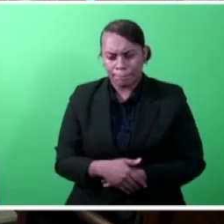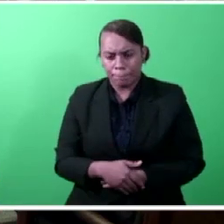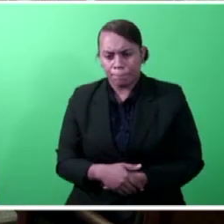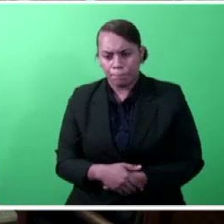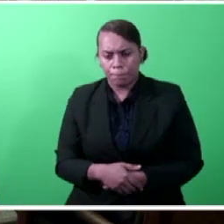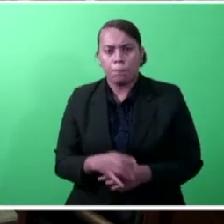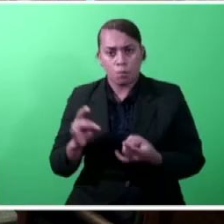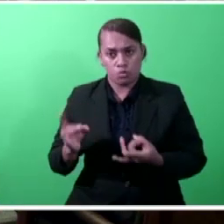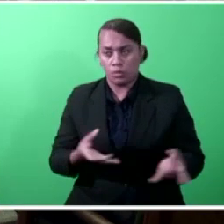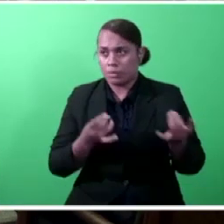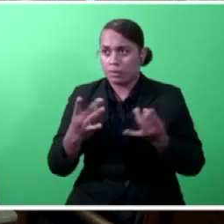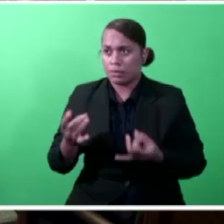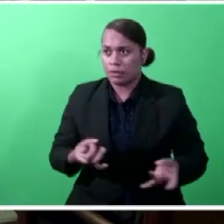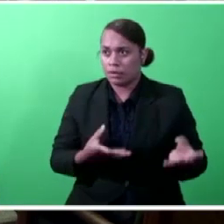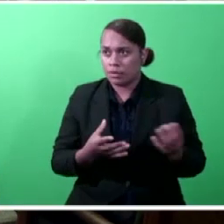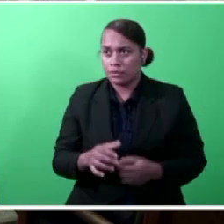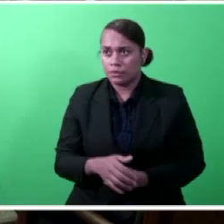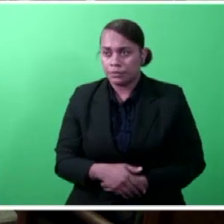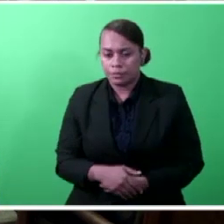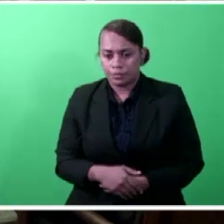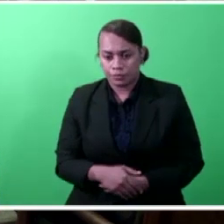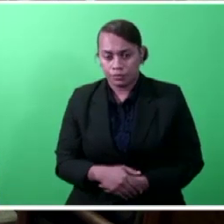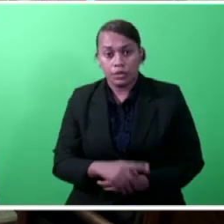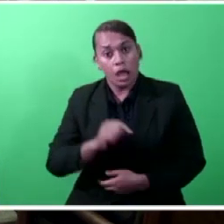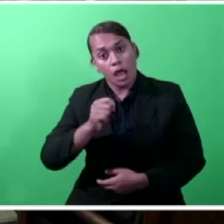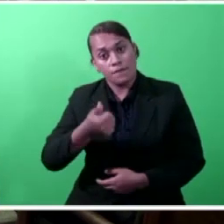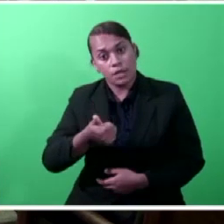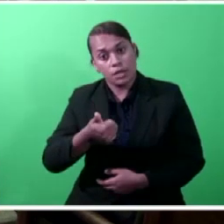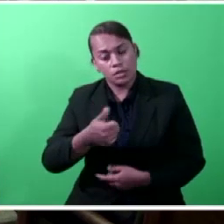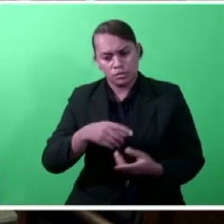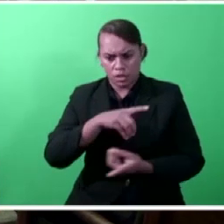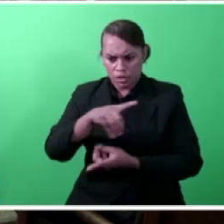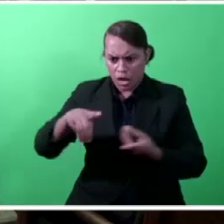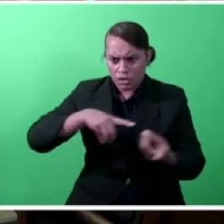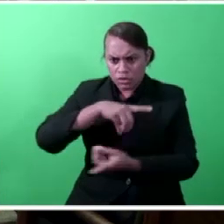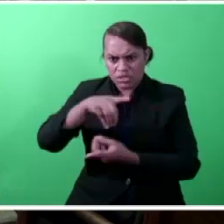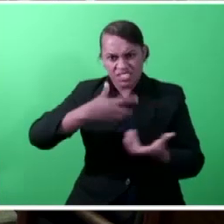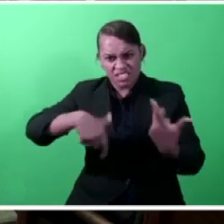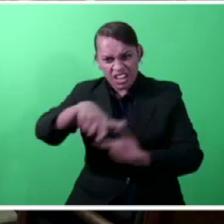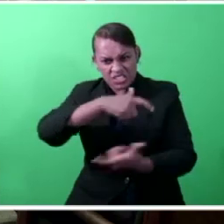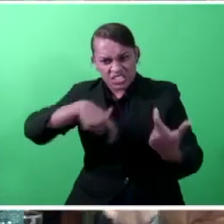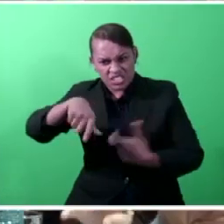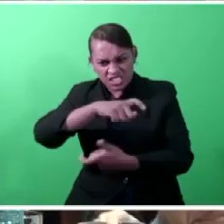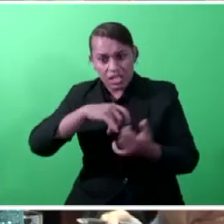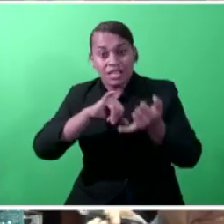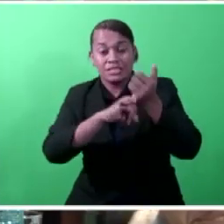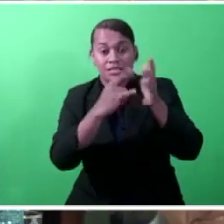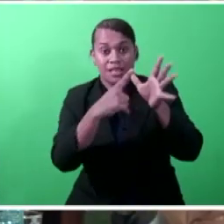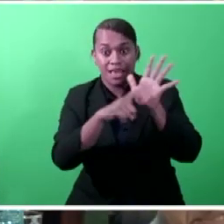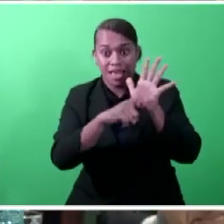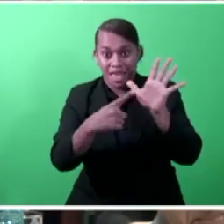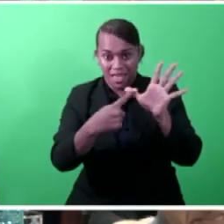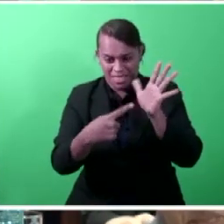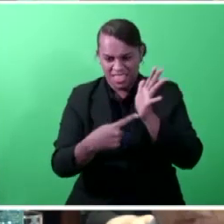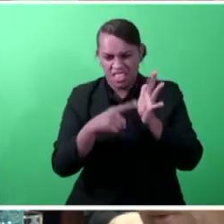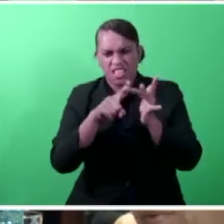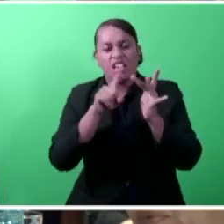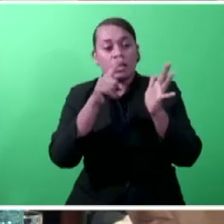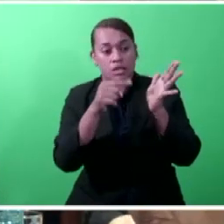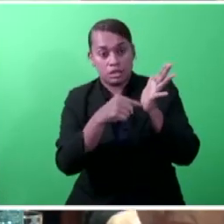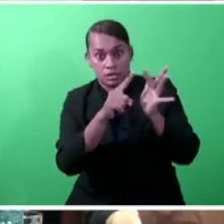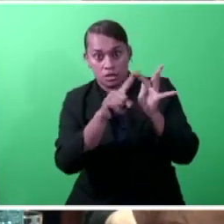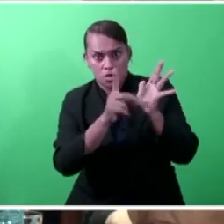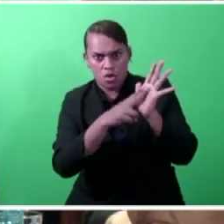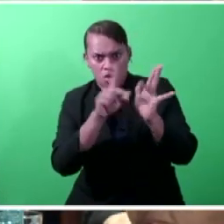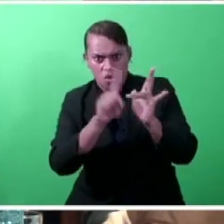activity undertaken in the aftermath of Tropical Cyclone Sarai and Tropical Cyclone Tino. We are now into the 4th